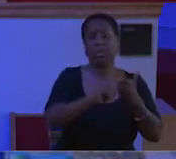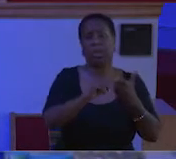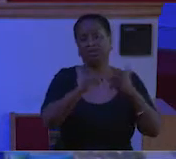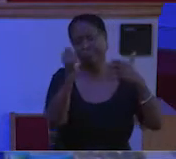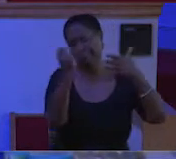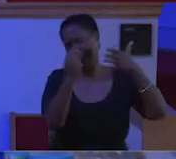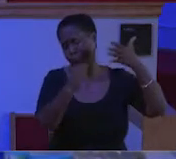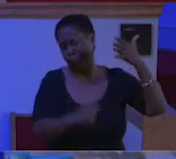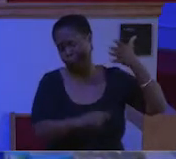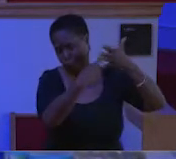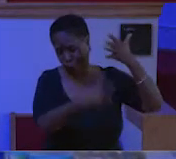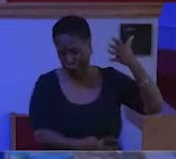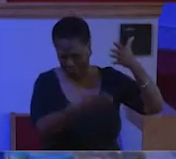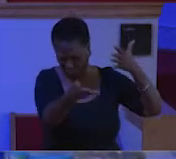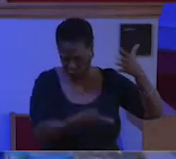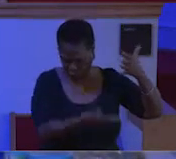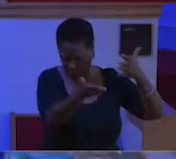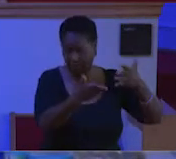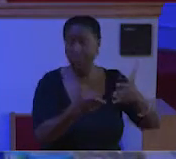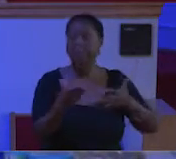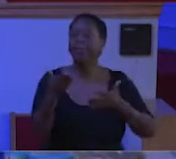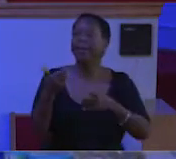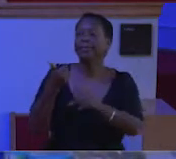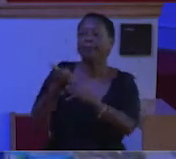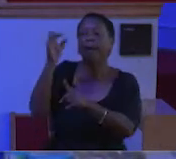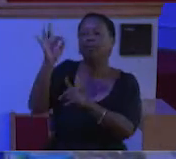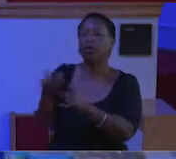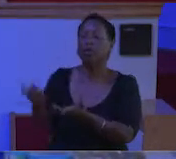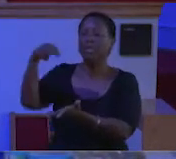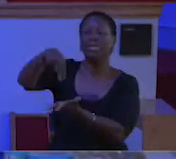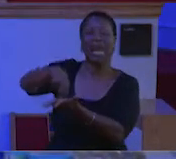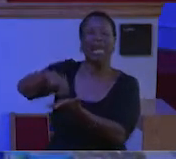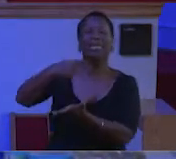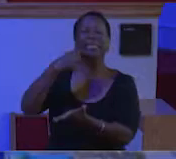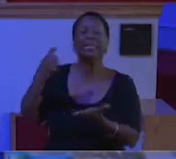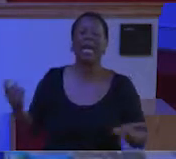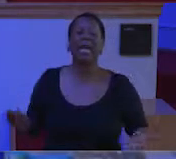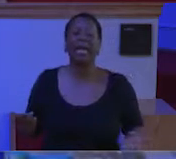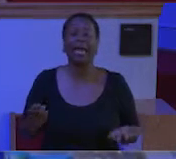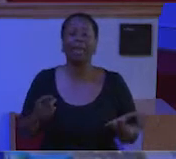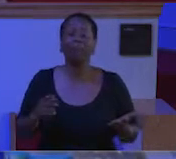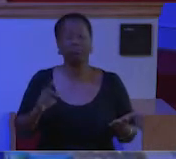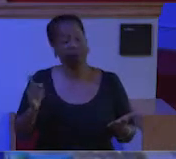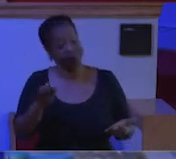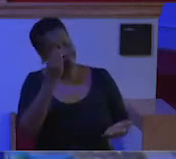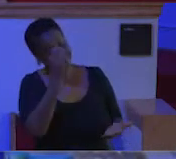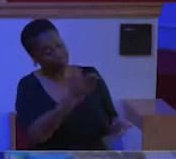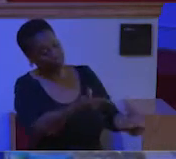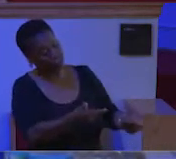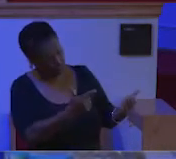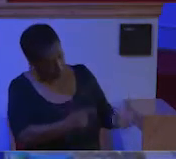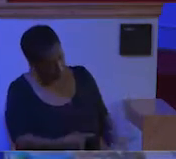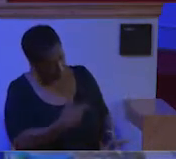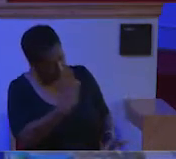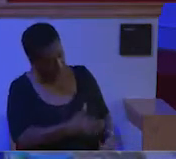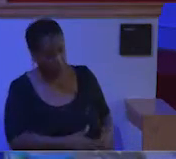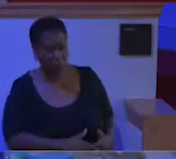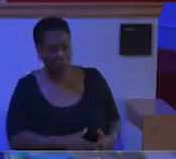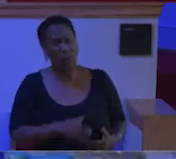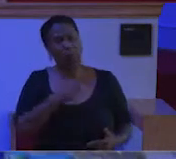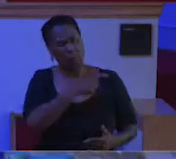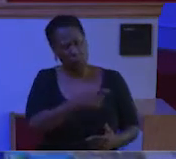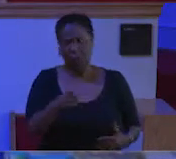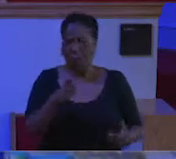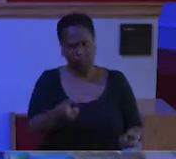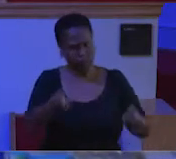of the likes. Dr. Thurman would say of his introducer, "They have put a crown